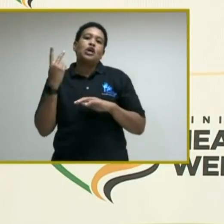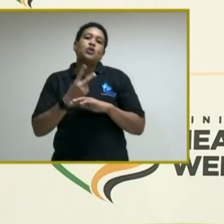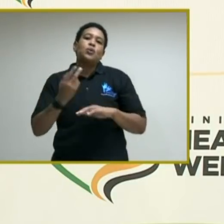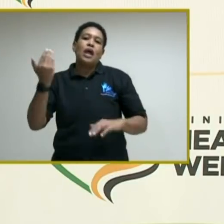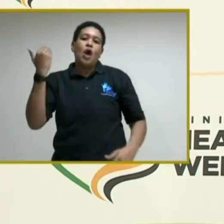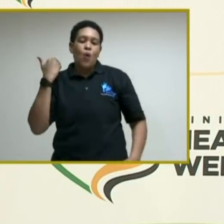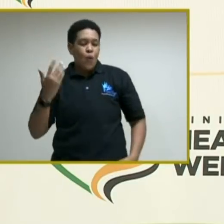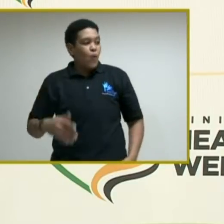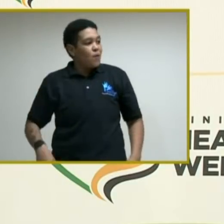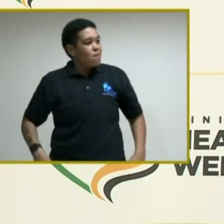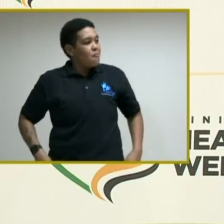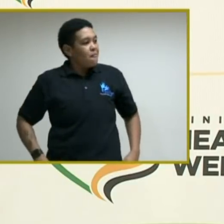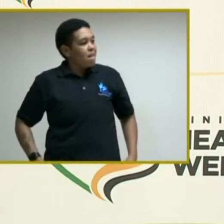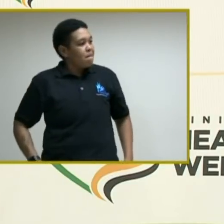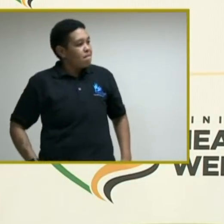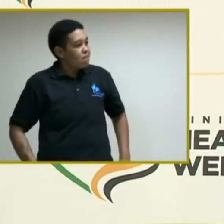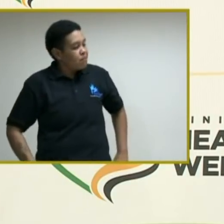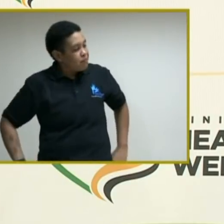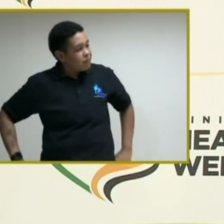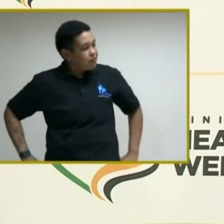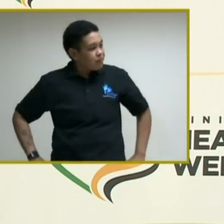ago. The